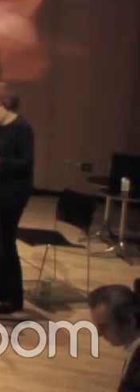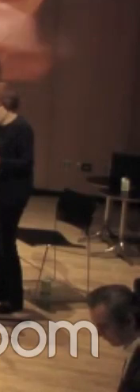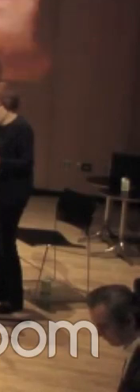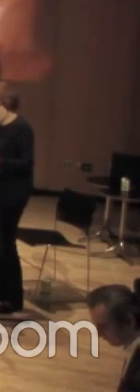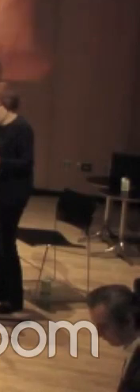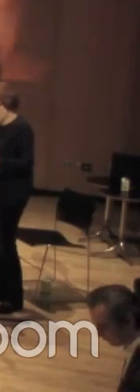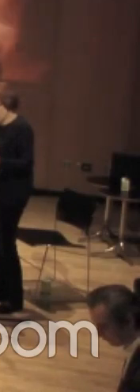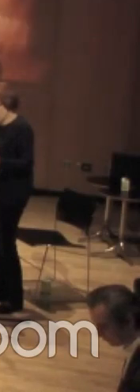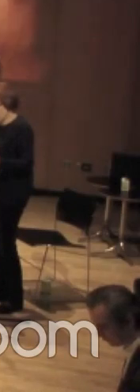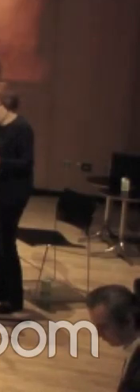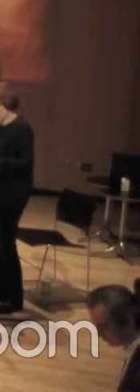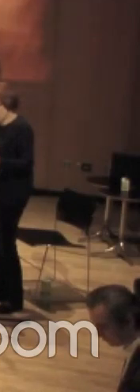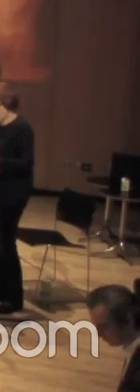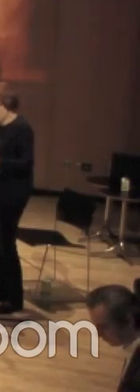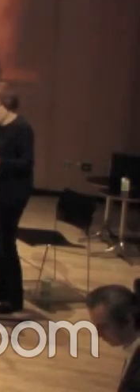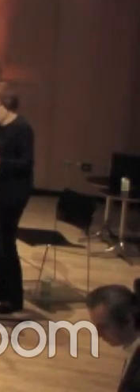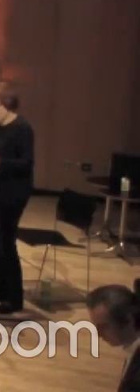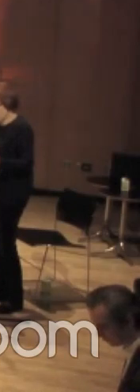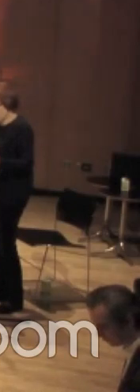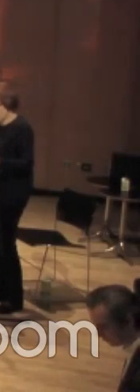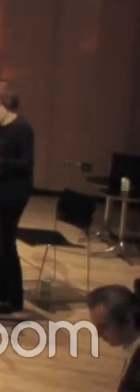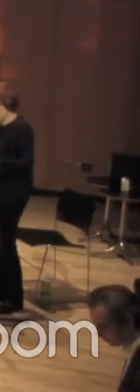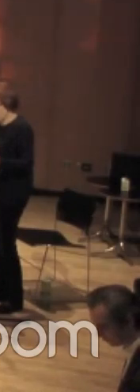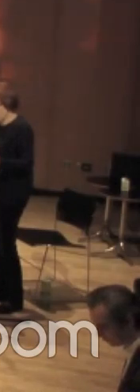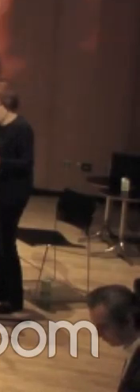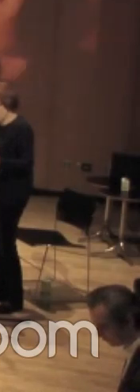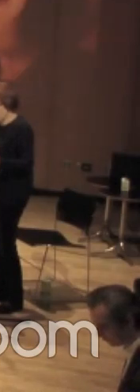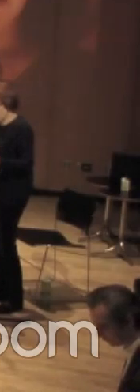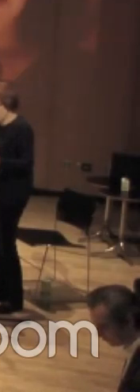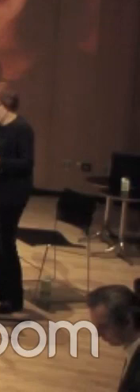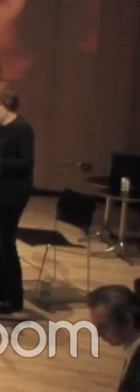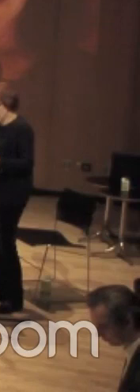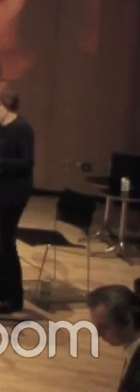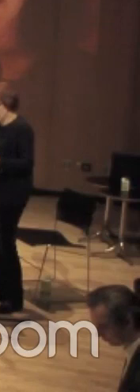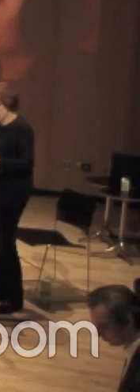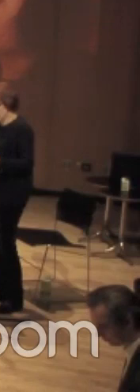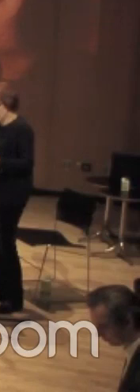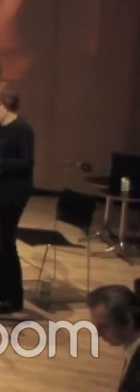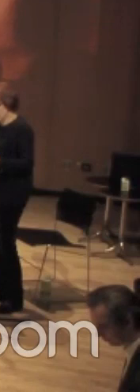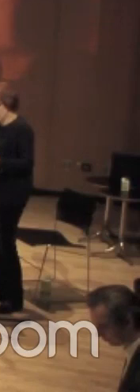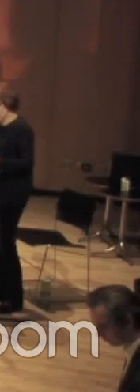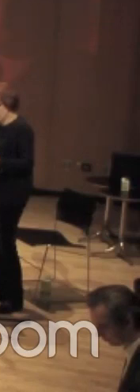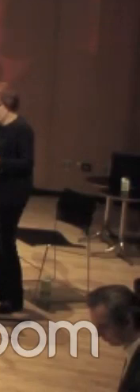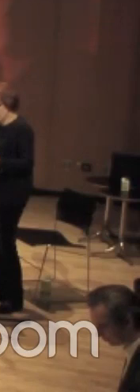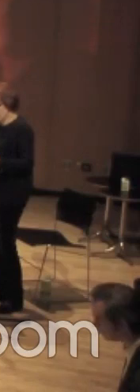I guess we do probably yeah we do